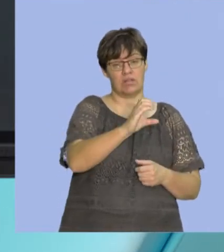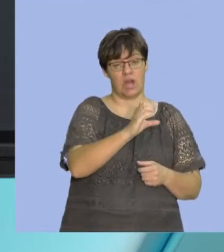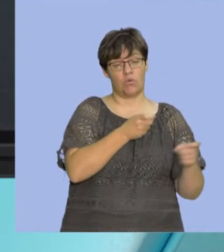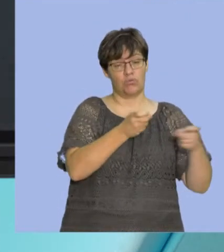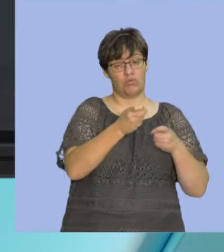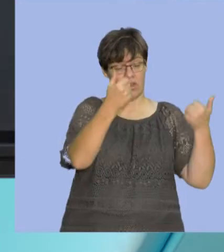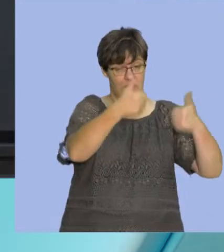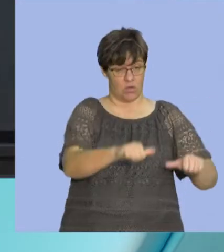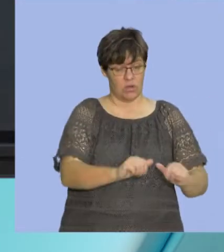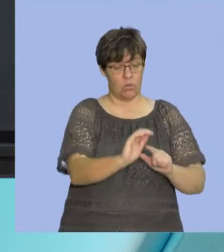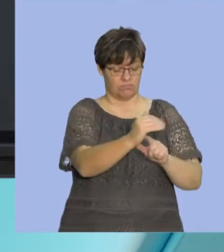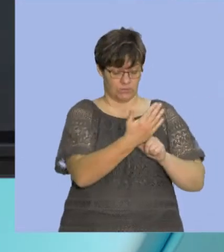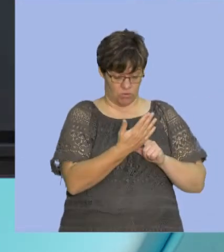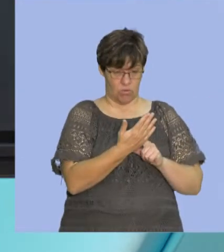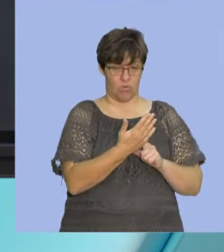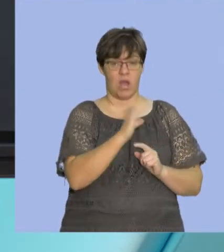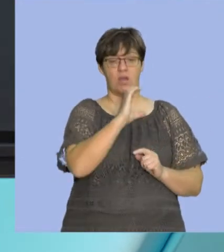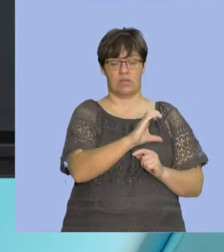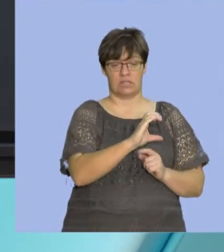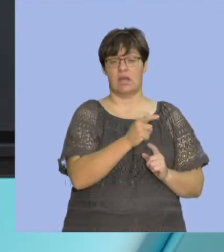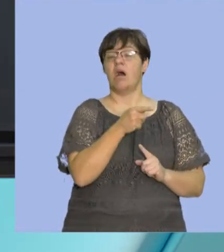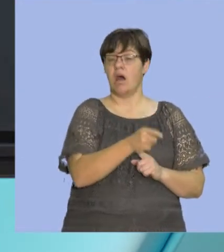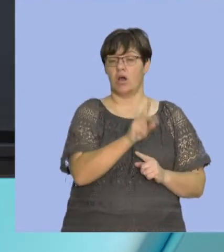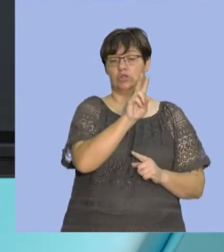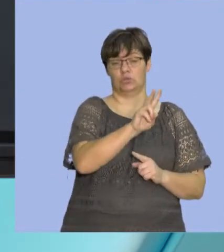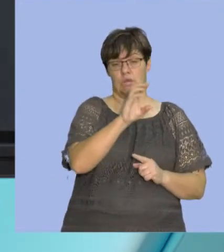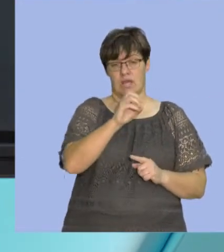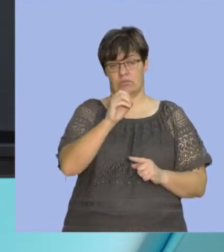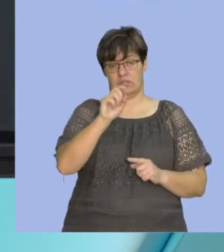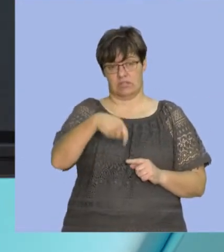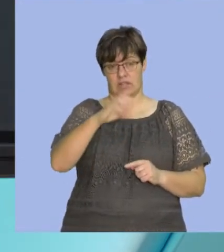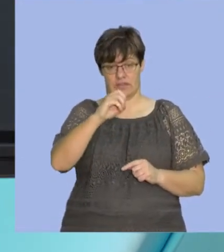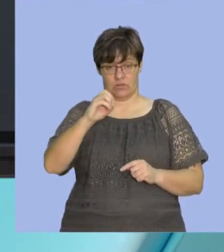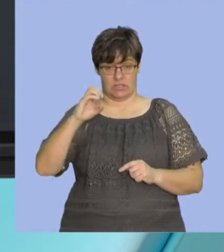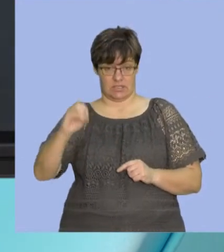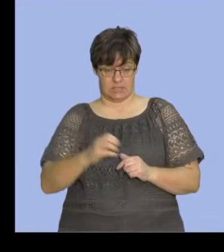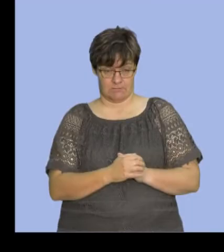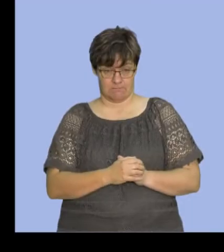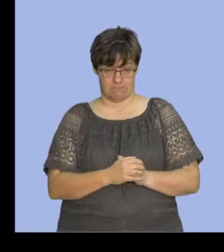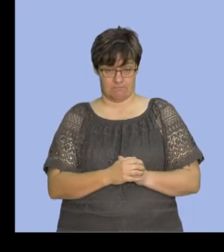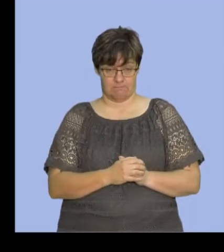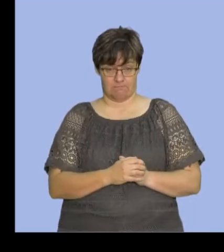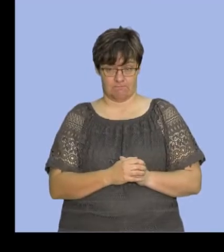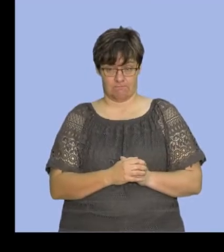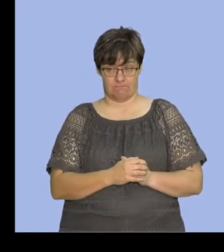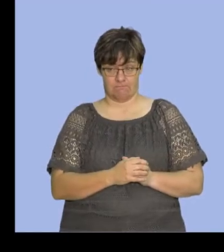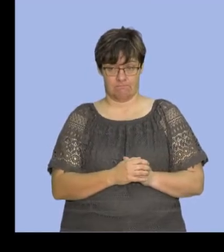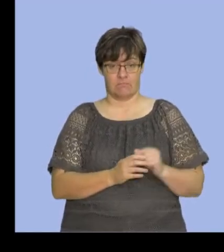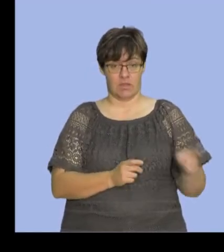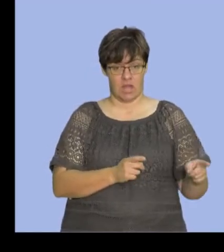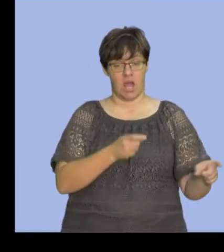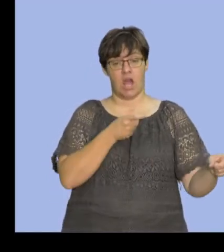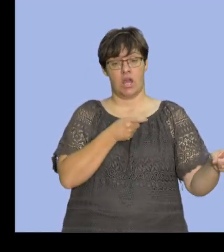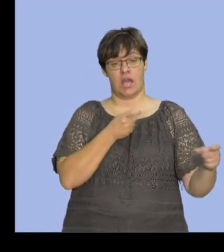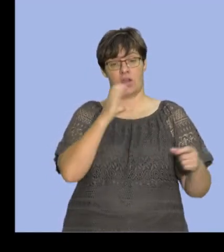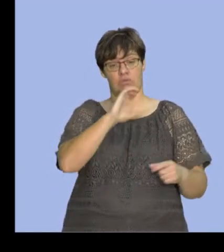show you a credit of 200,000 Rand. Agreed? So here we go. Here's my creditors control